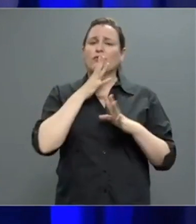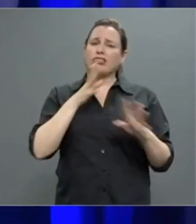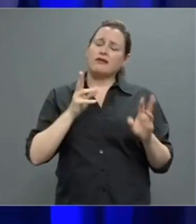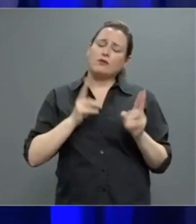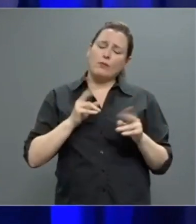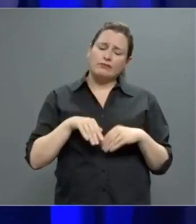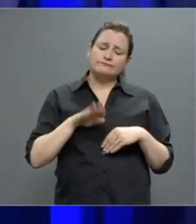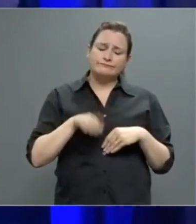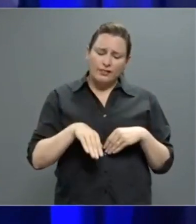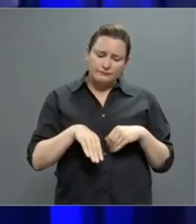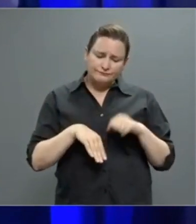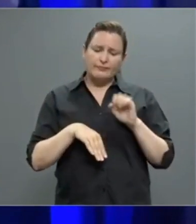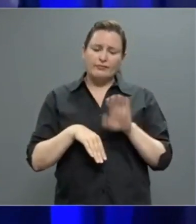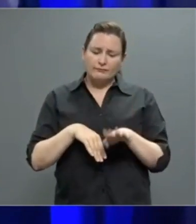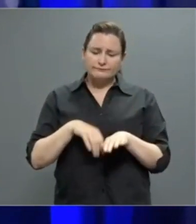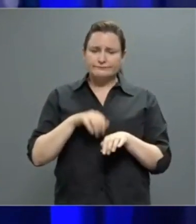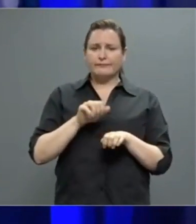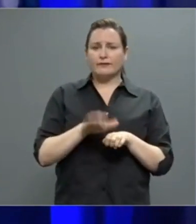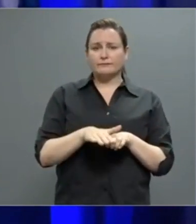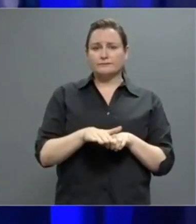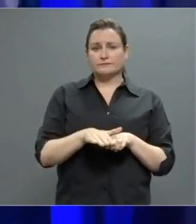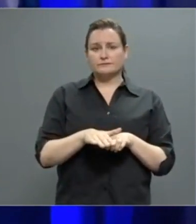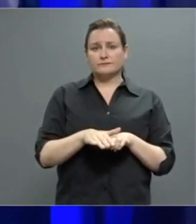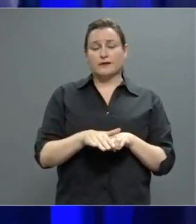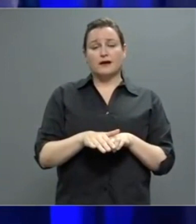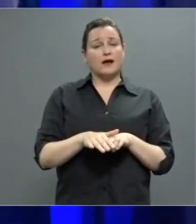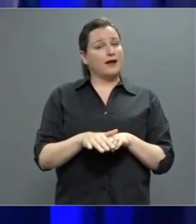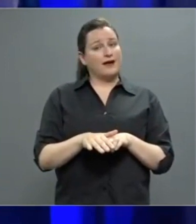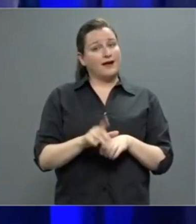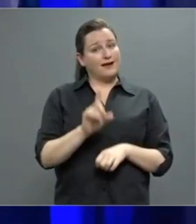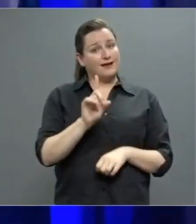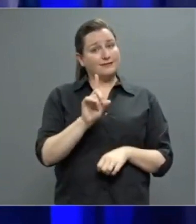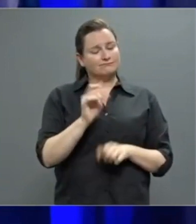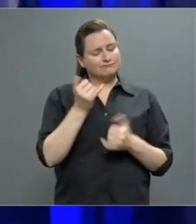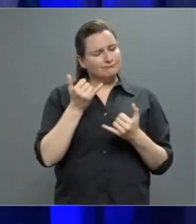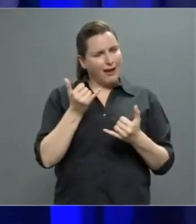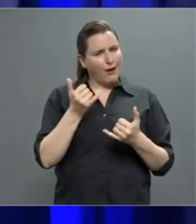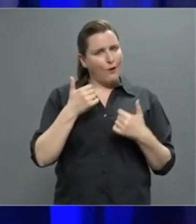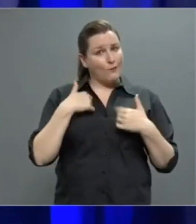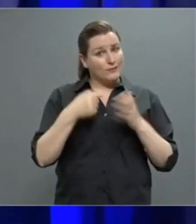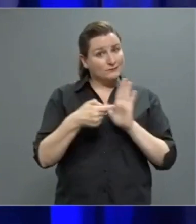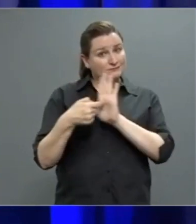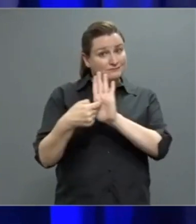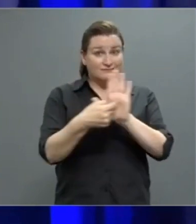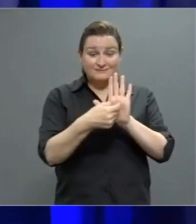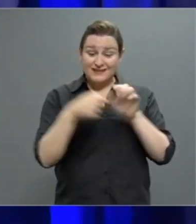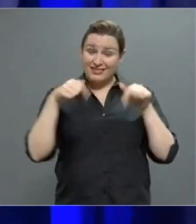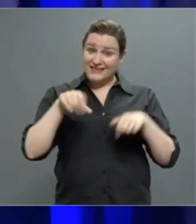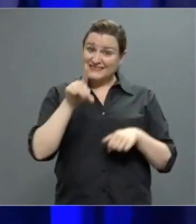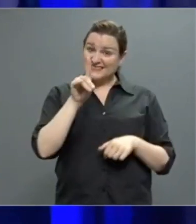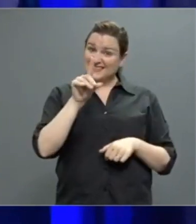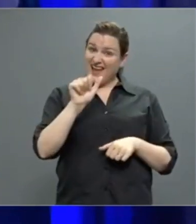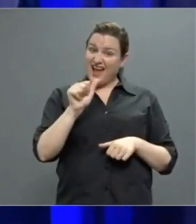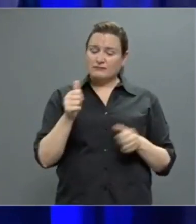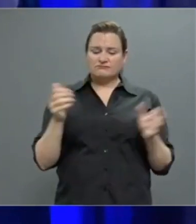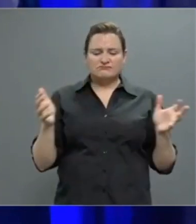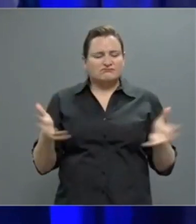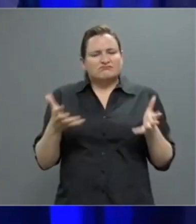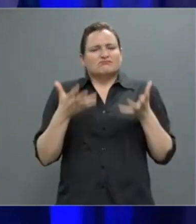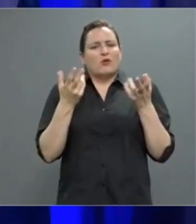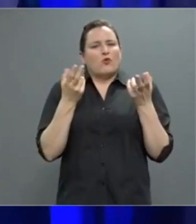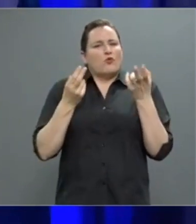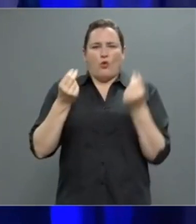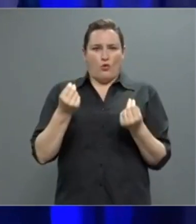another. But I stand before you today as the leader of a revitalized democratic alliance to give